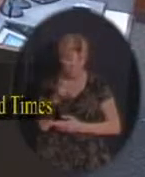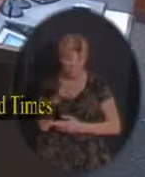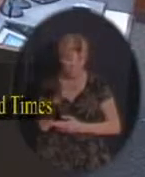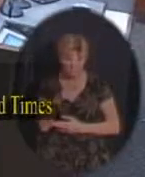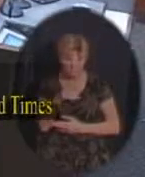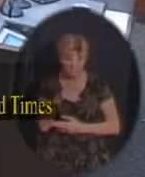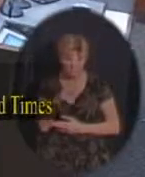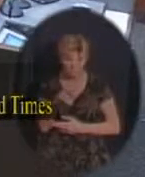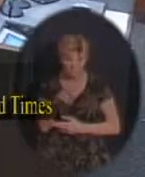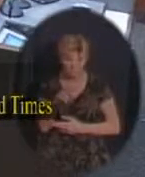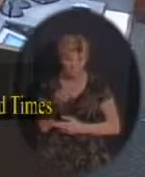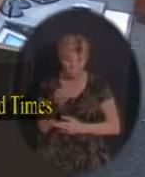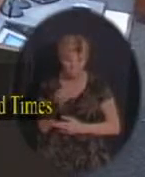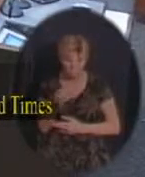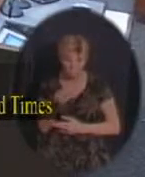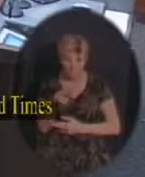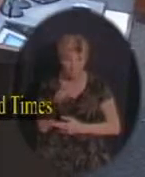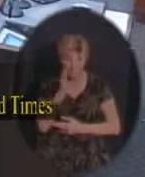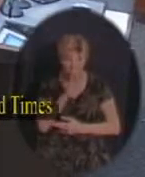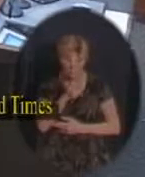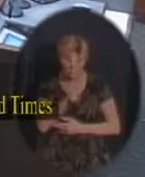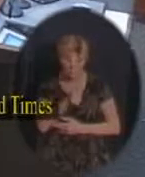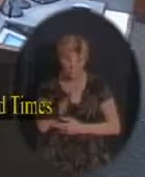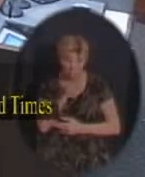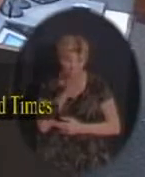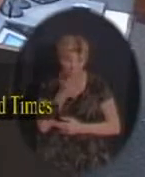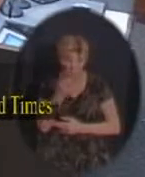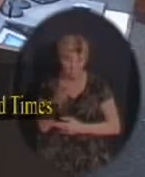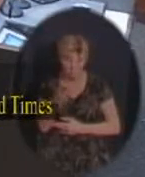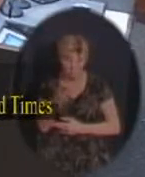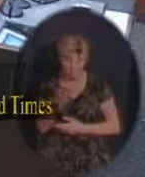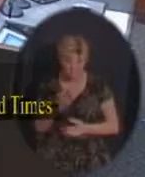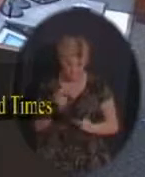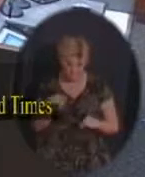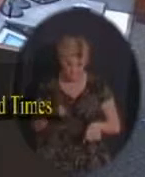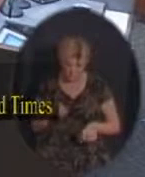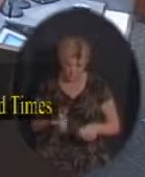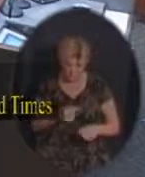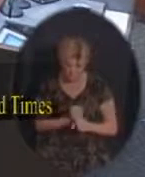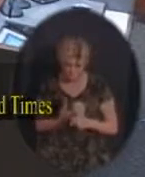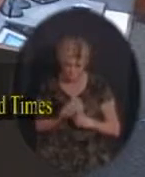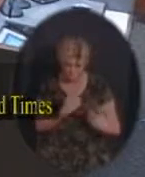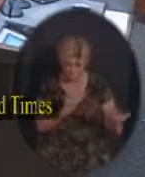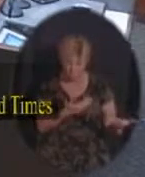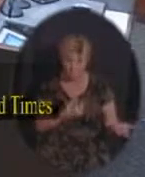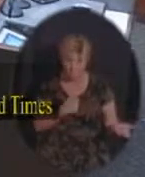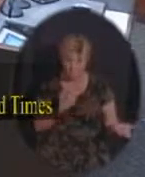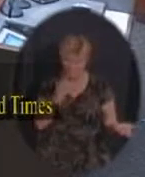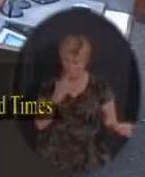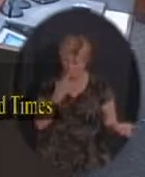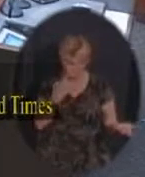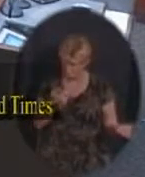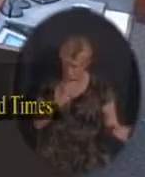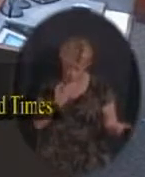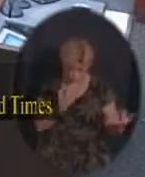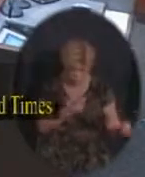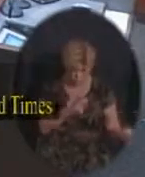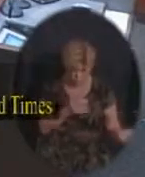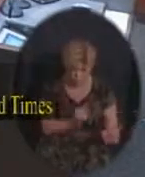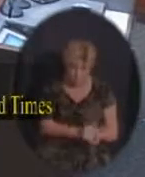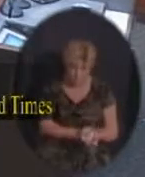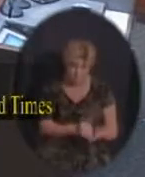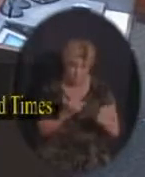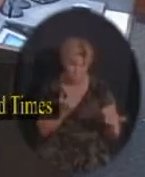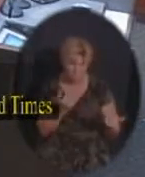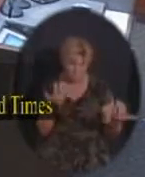we'll rest with the vote of the rest of the board. You can make that a motion? Ms. I Wilhelm? just would recommend that and move that we do